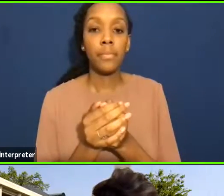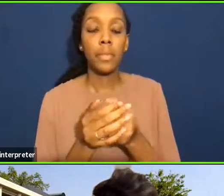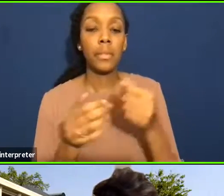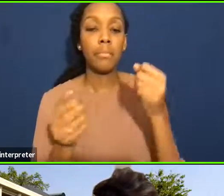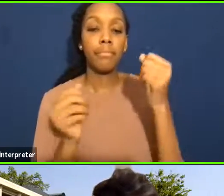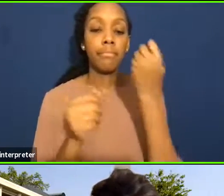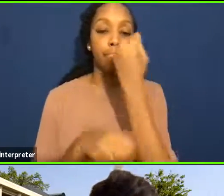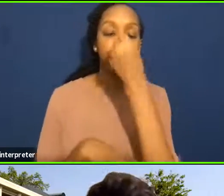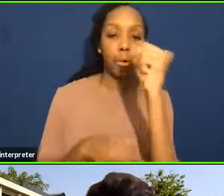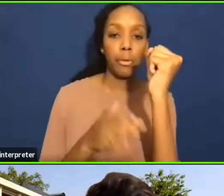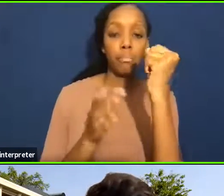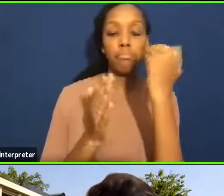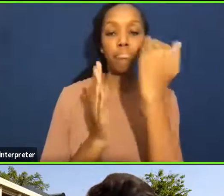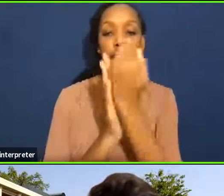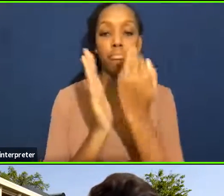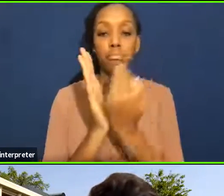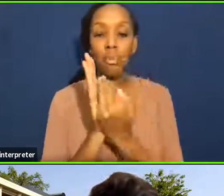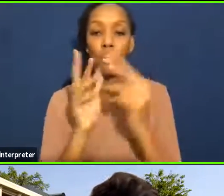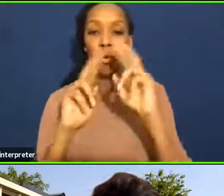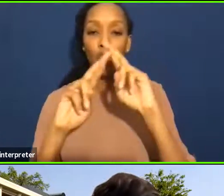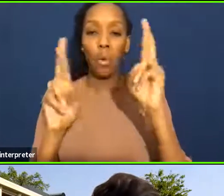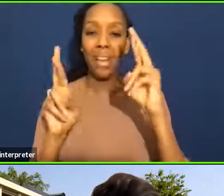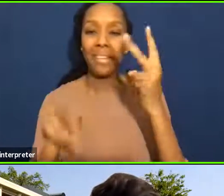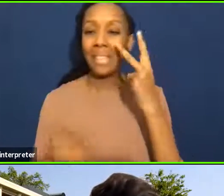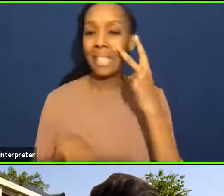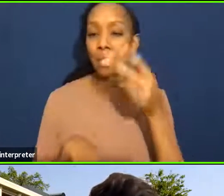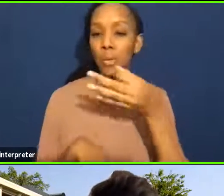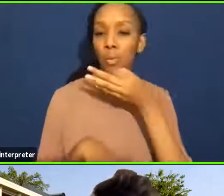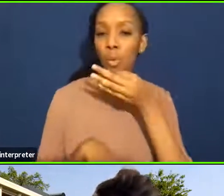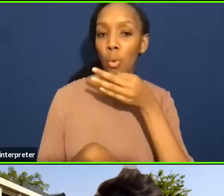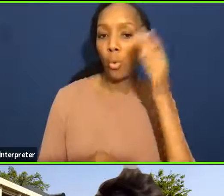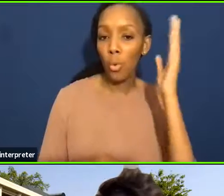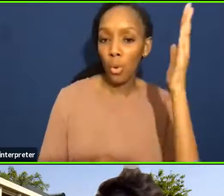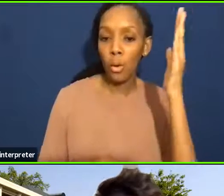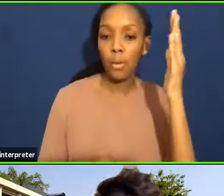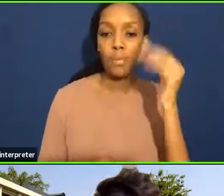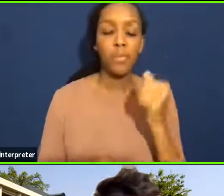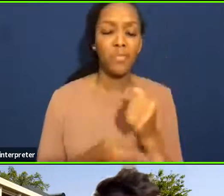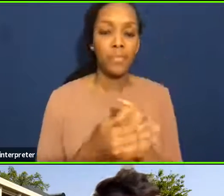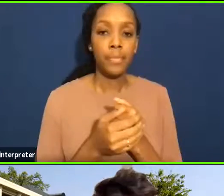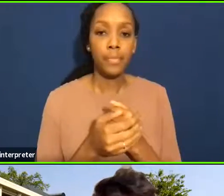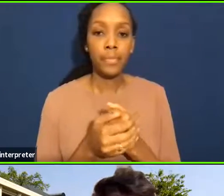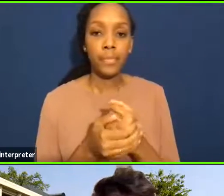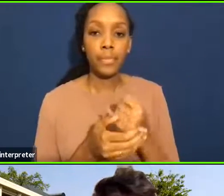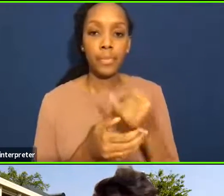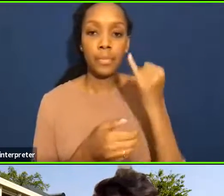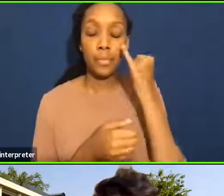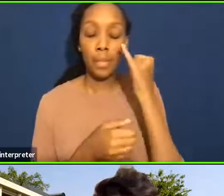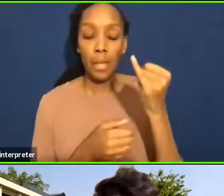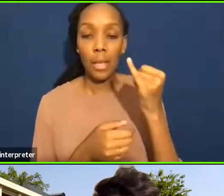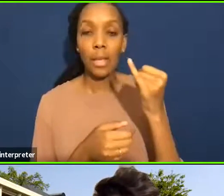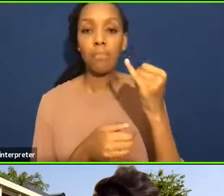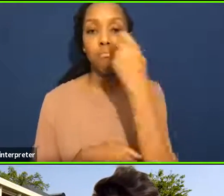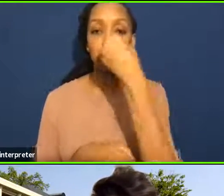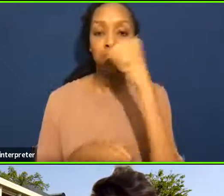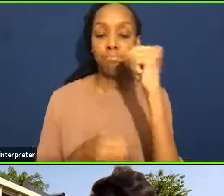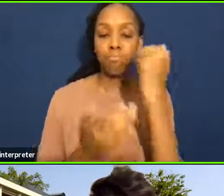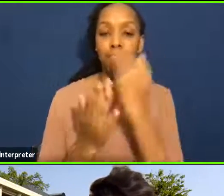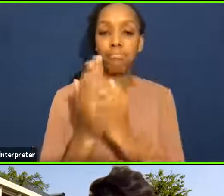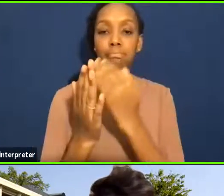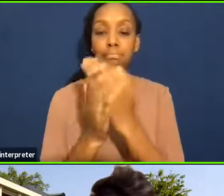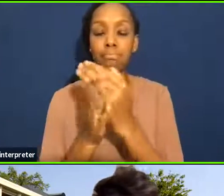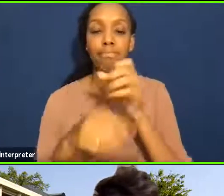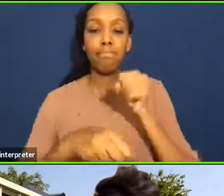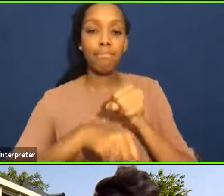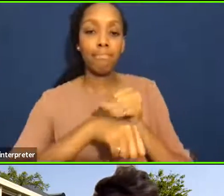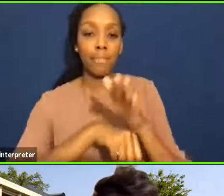be seeing that here in the next day or two. If we could get that petition sent out